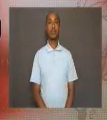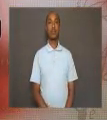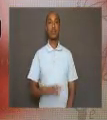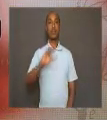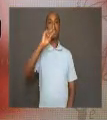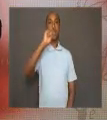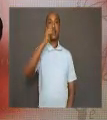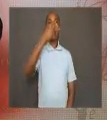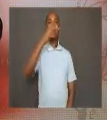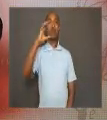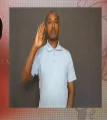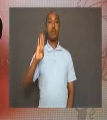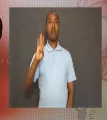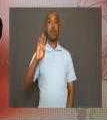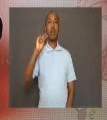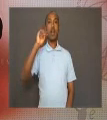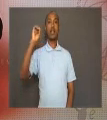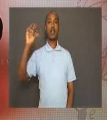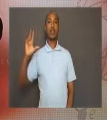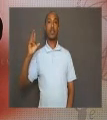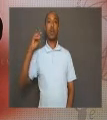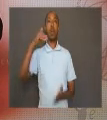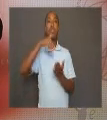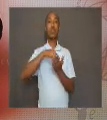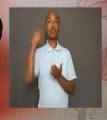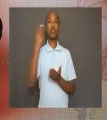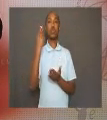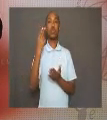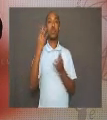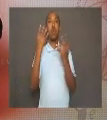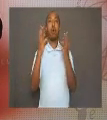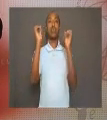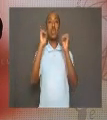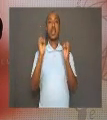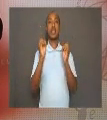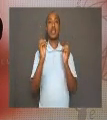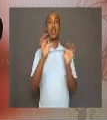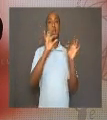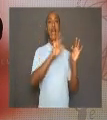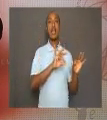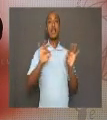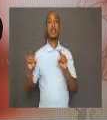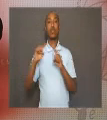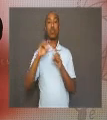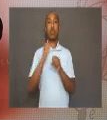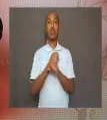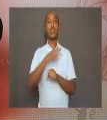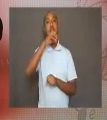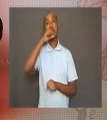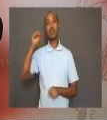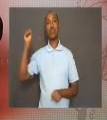Ammonium nitrate is also used as an oxidizing agent to produce